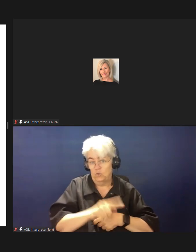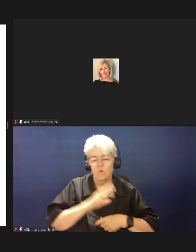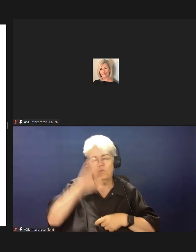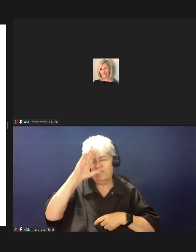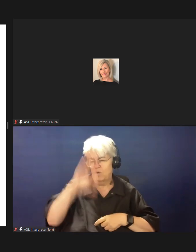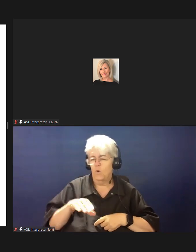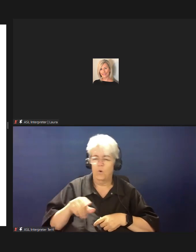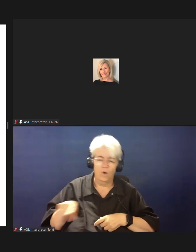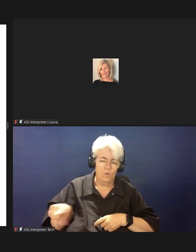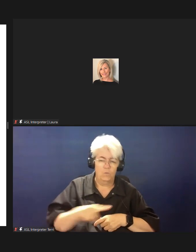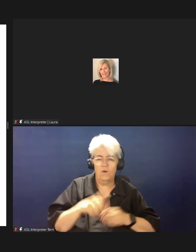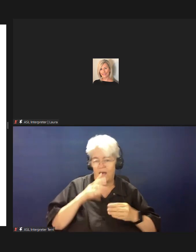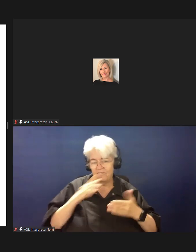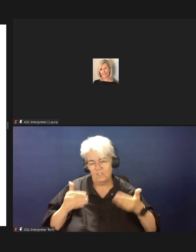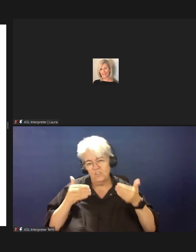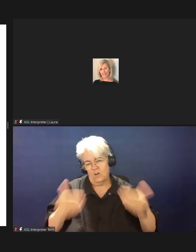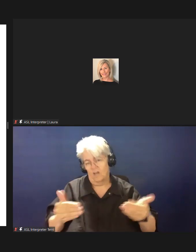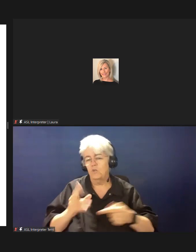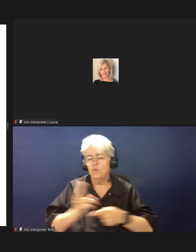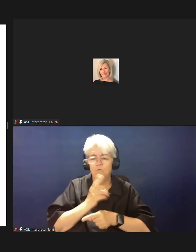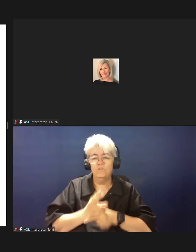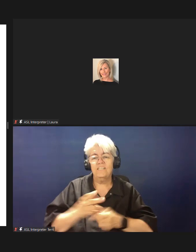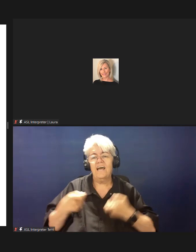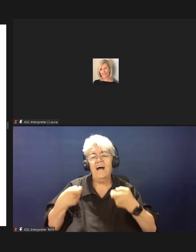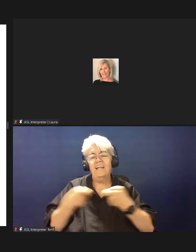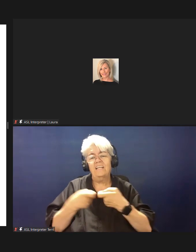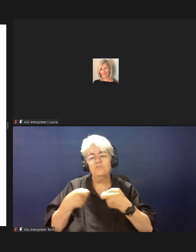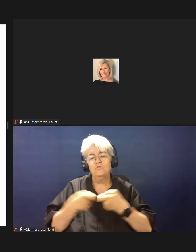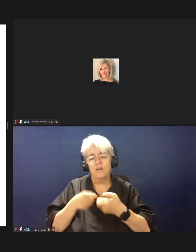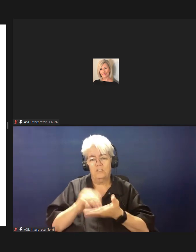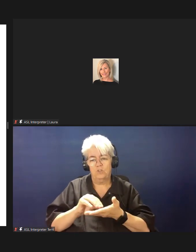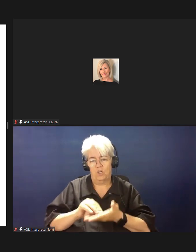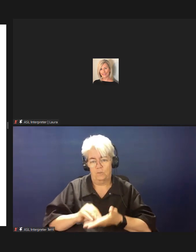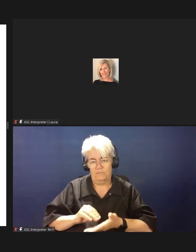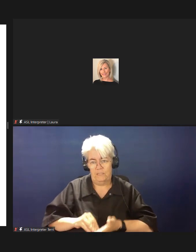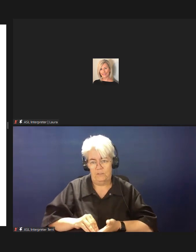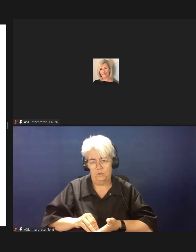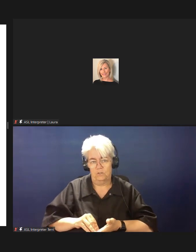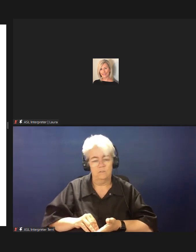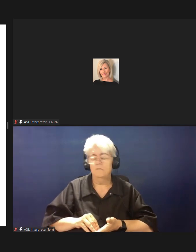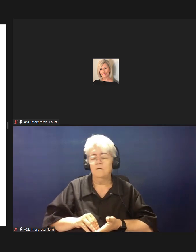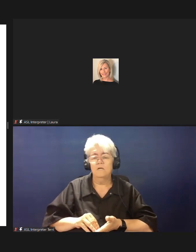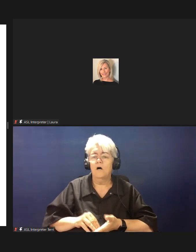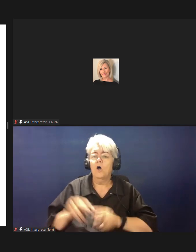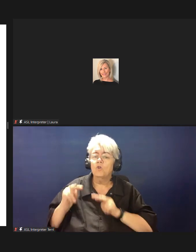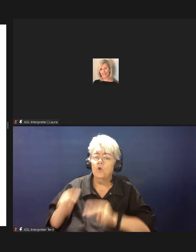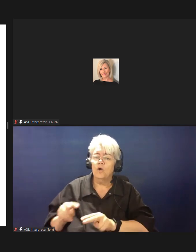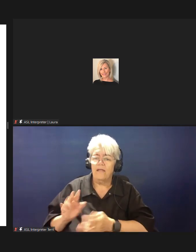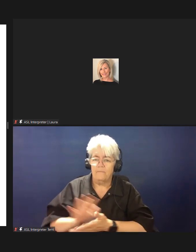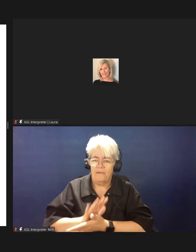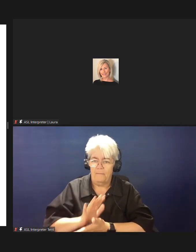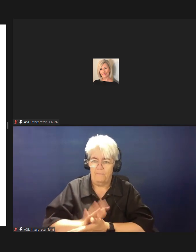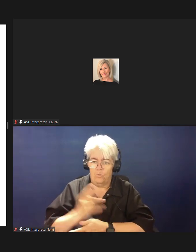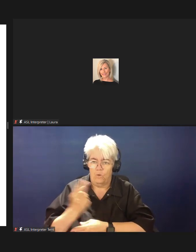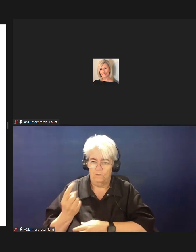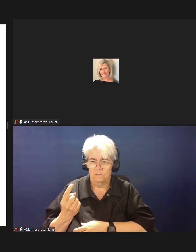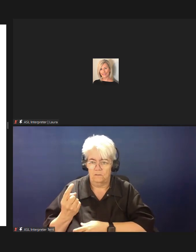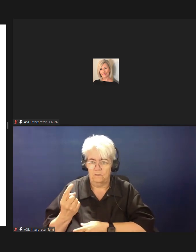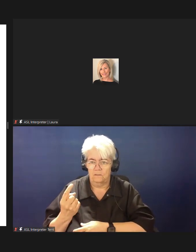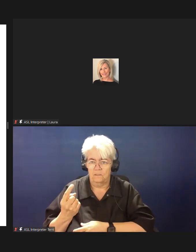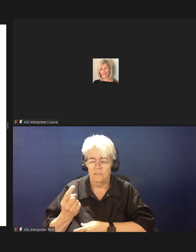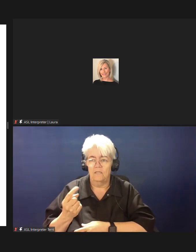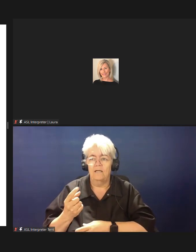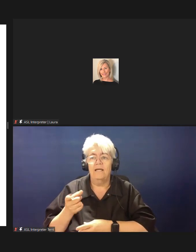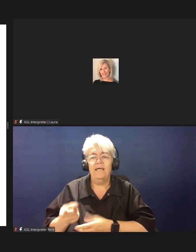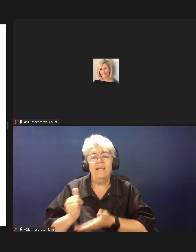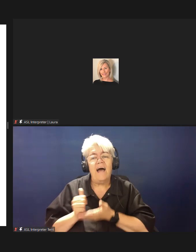have moved on to electronic documentation, to look at these forms, because they do help you walk